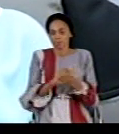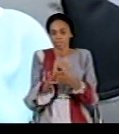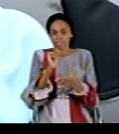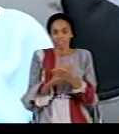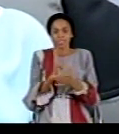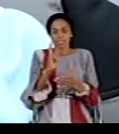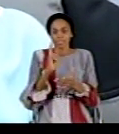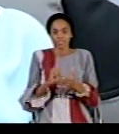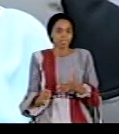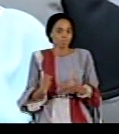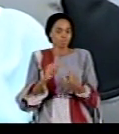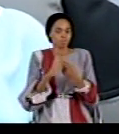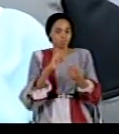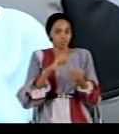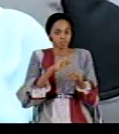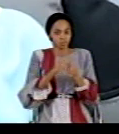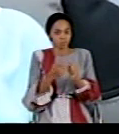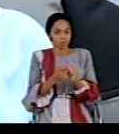totally